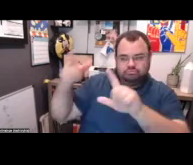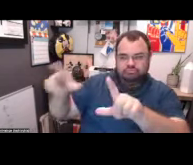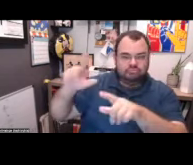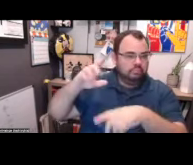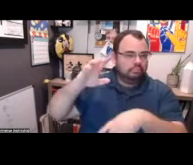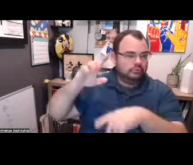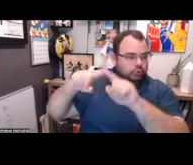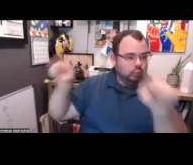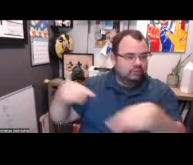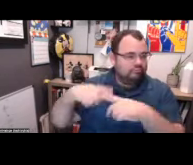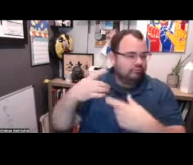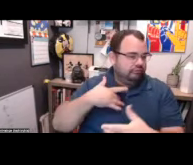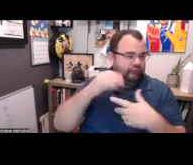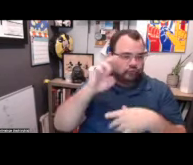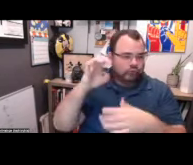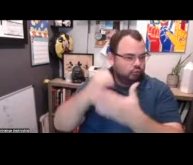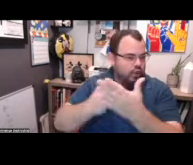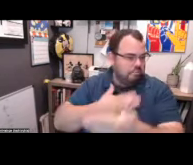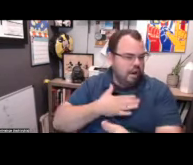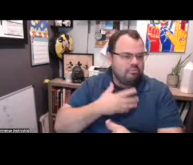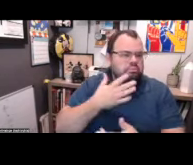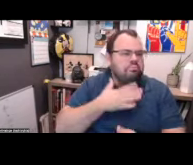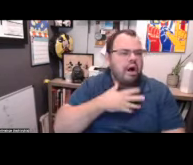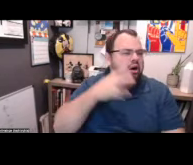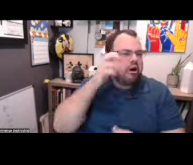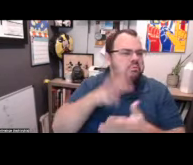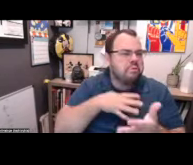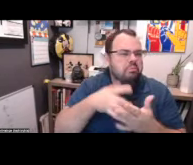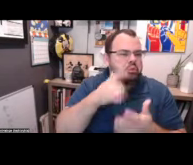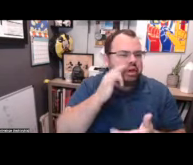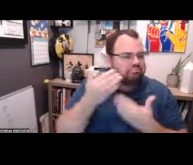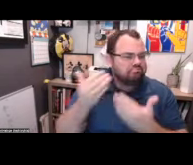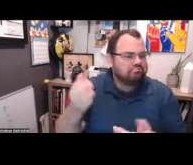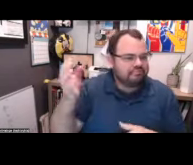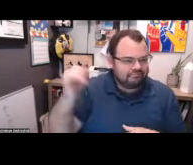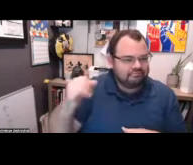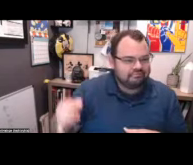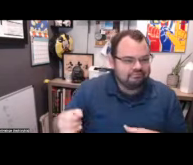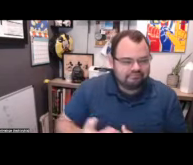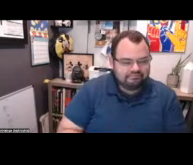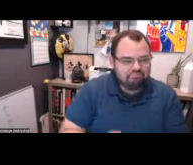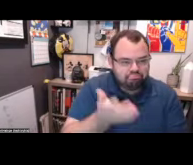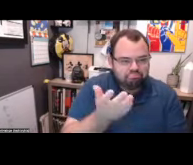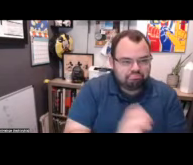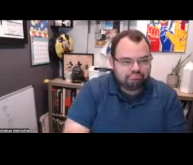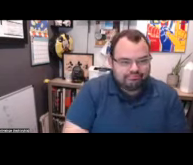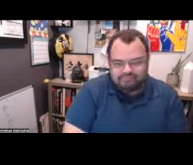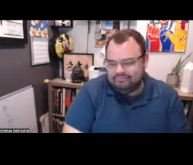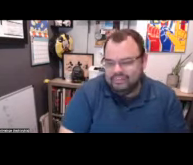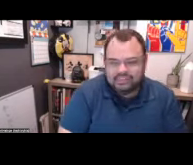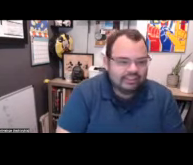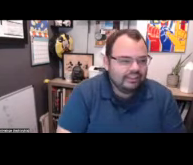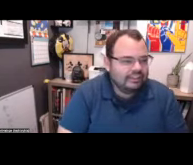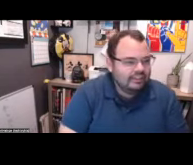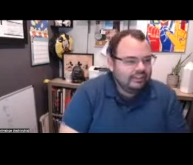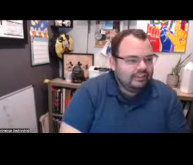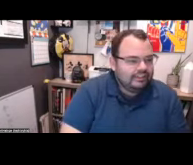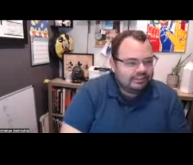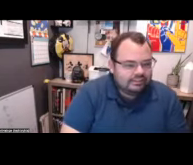Go ahead. Go ahead, feel free to, draw it, show it, whatever. What do you think it's going to look like?